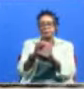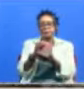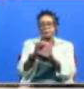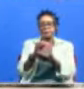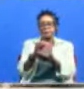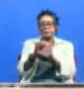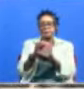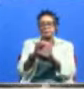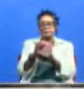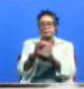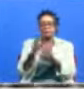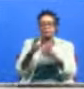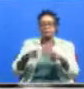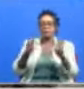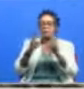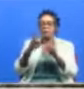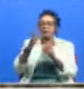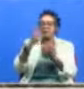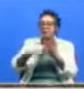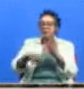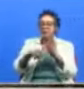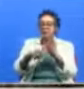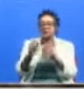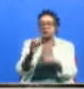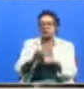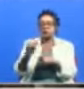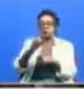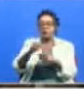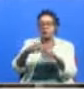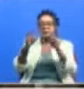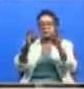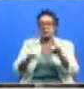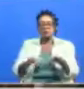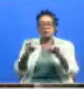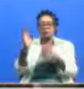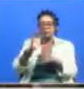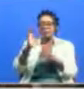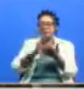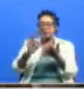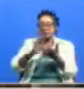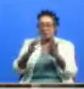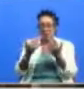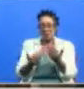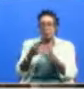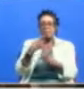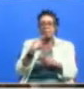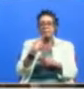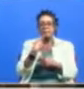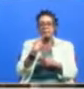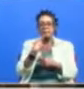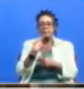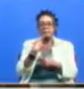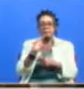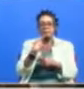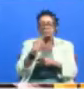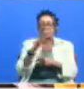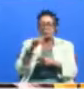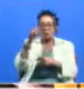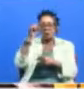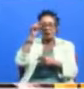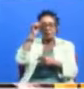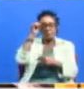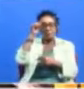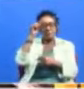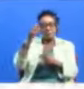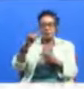Value-added tax on bread and milk is zero-rated, but Treasury Cabinet Secretary Njuguna Ndungu says studies by government agencies